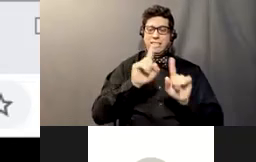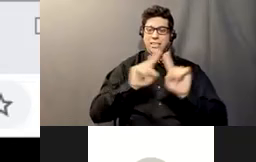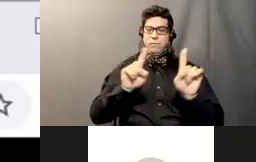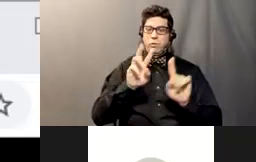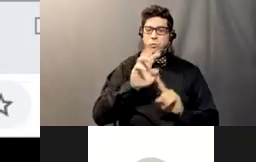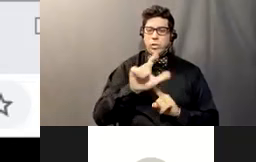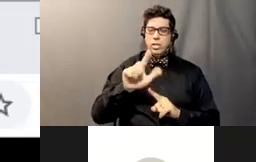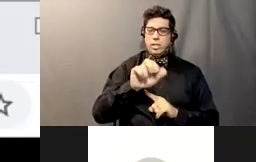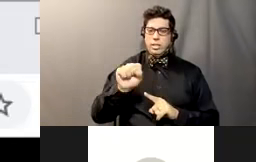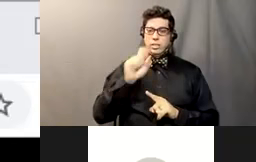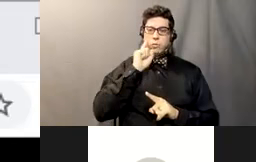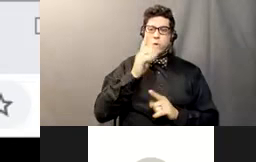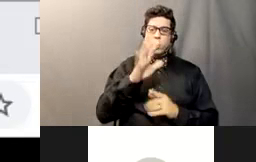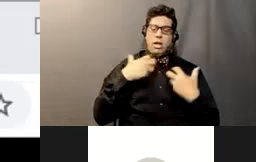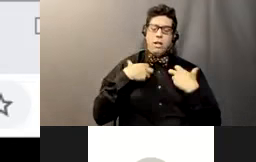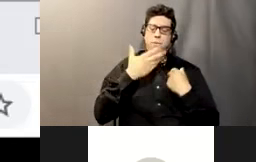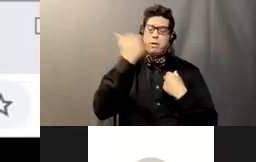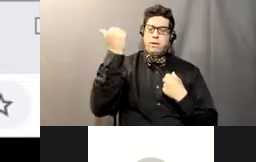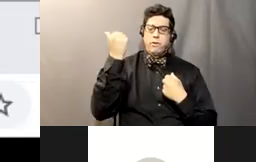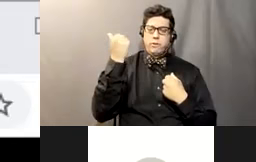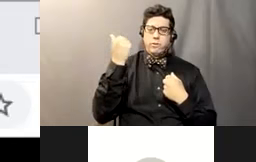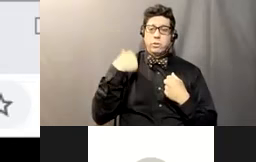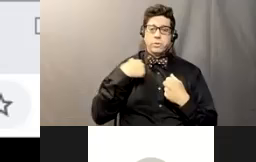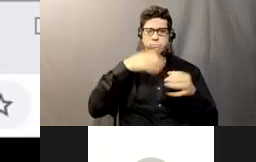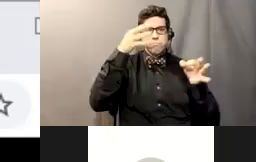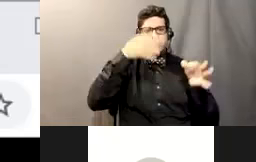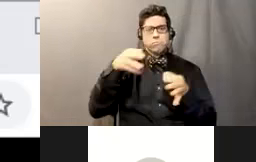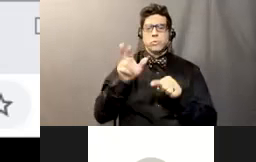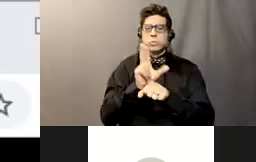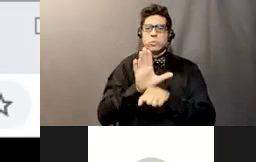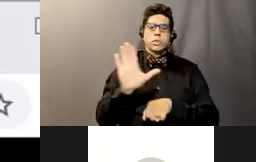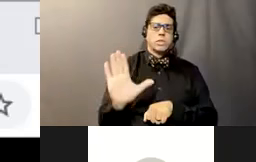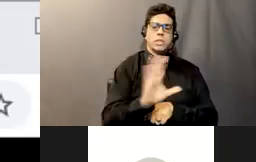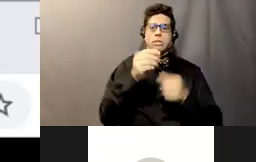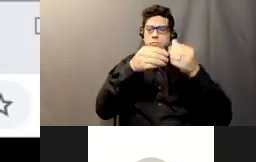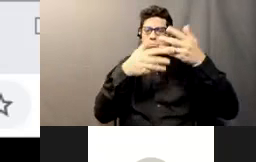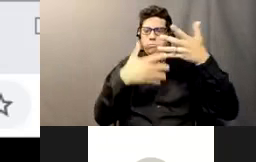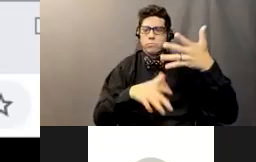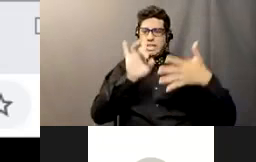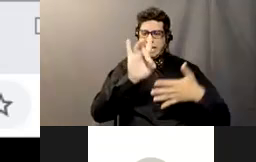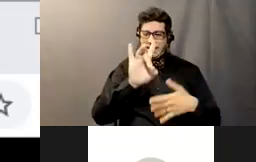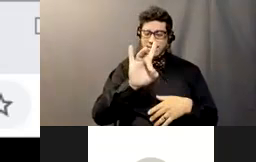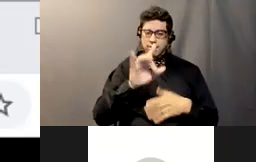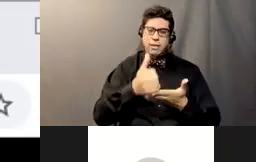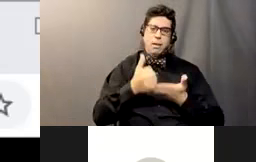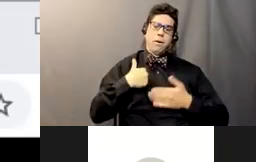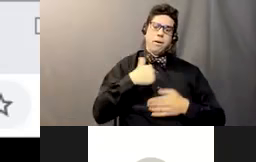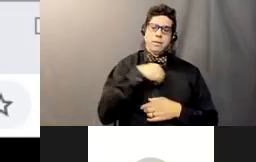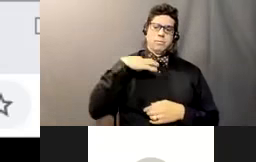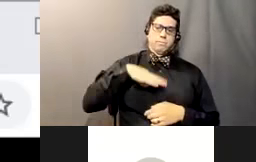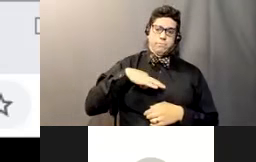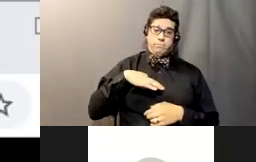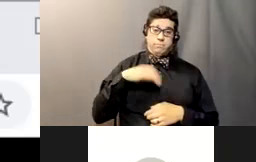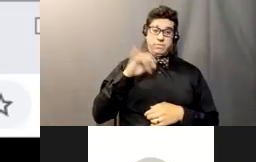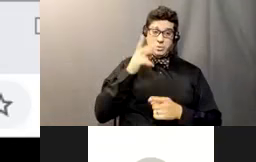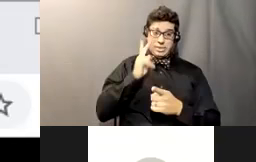optimize health, and we decided to use their work to frame our event. So here on the slide, you see those 8 dimensions of